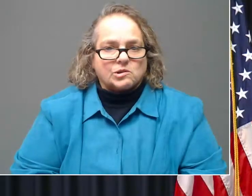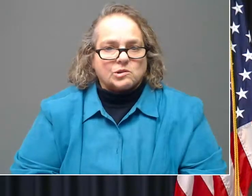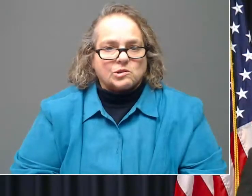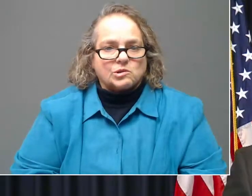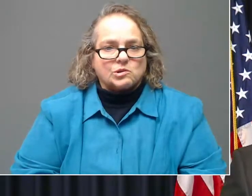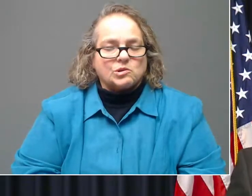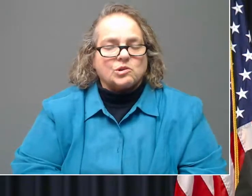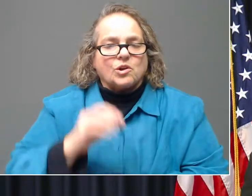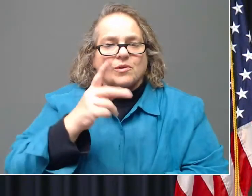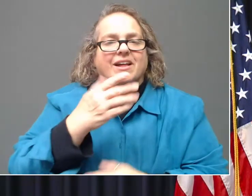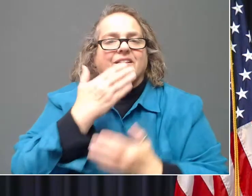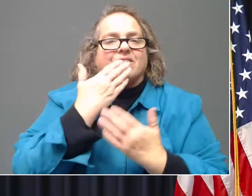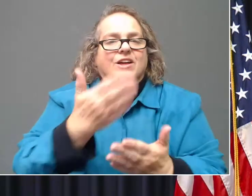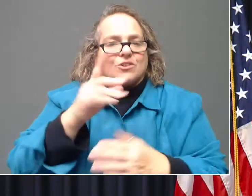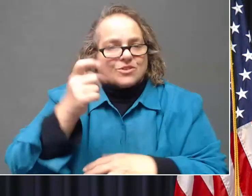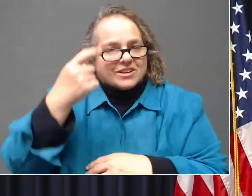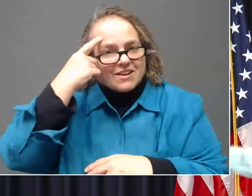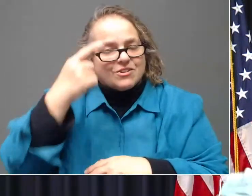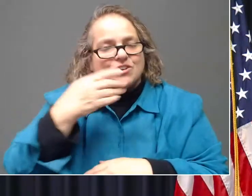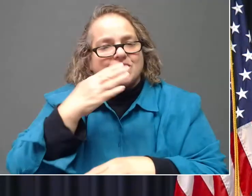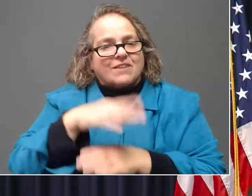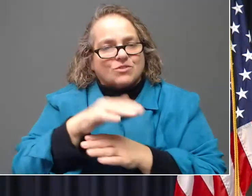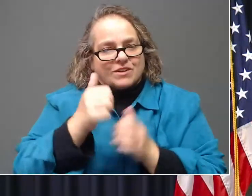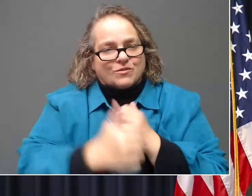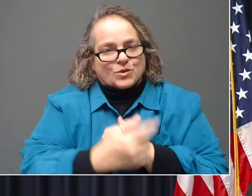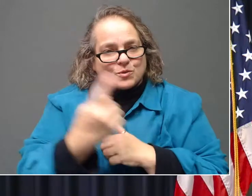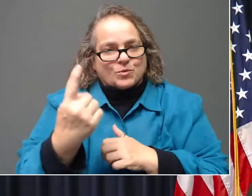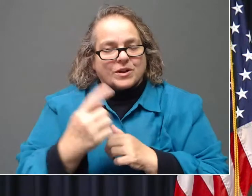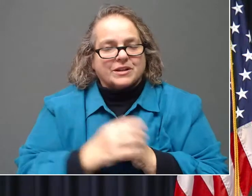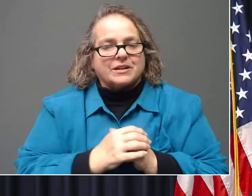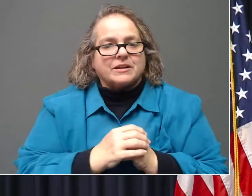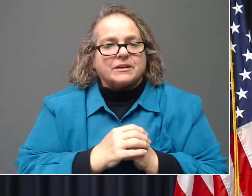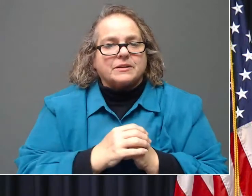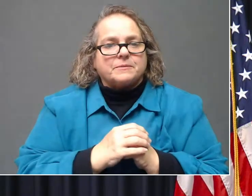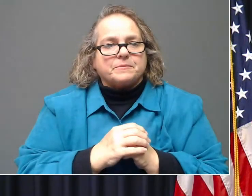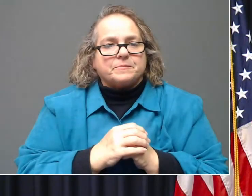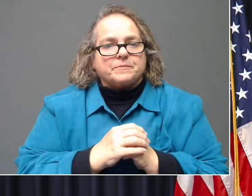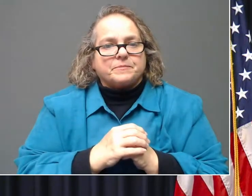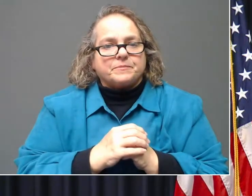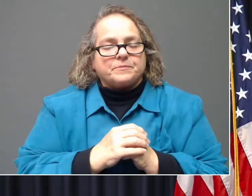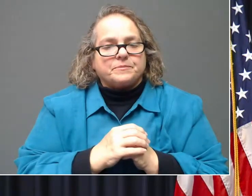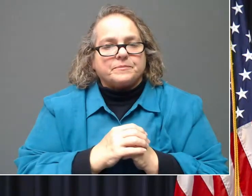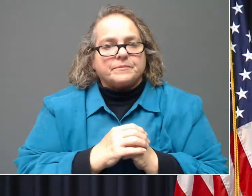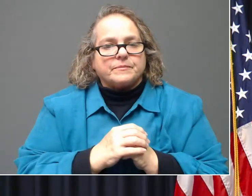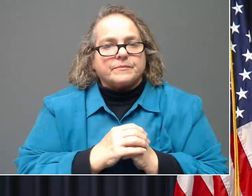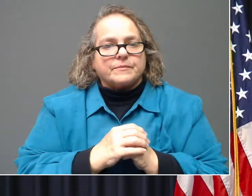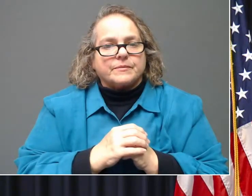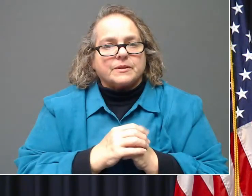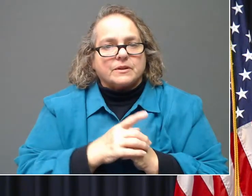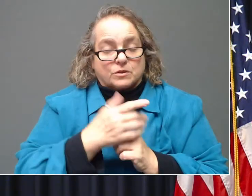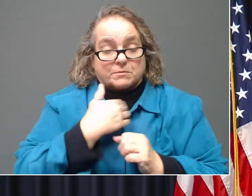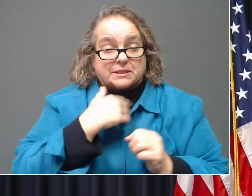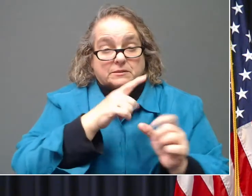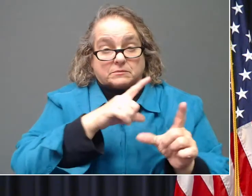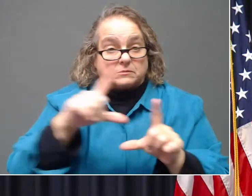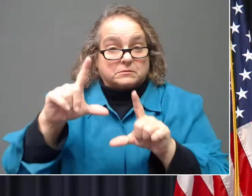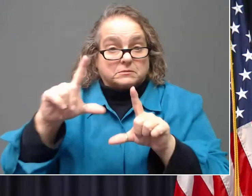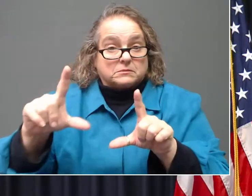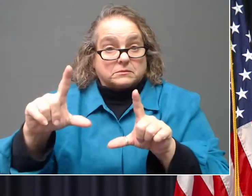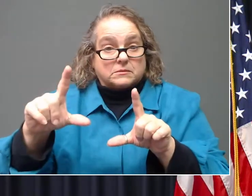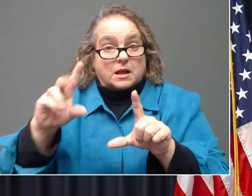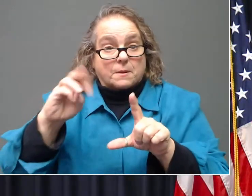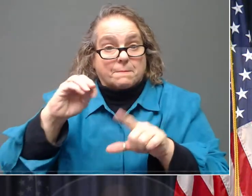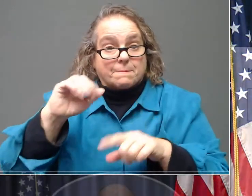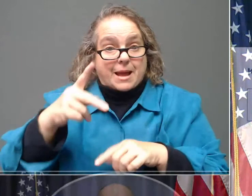Thank you very much, Governor, and good afternoon, everyone. If you could put up the map then again